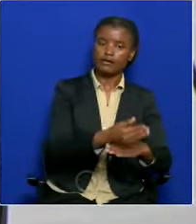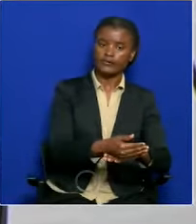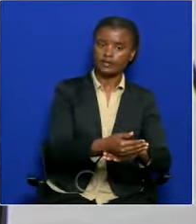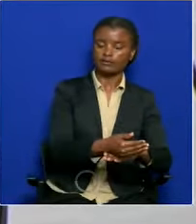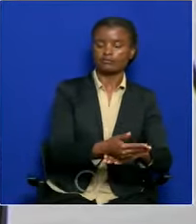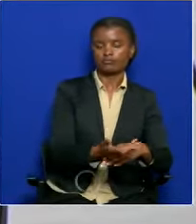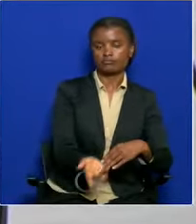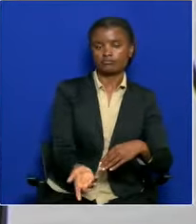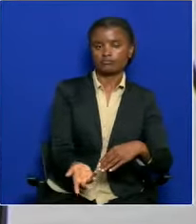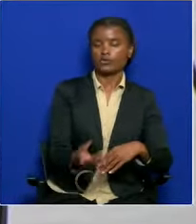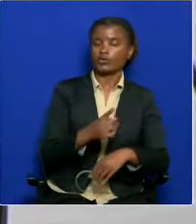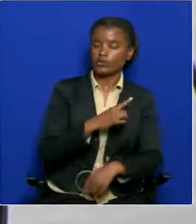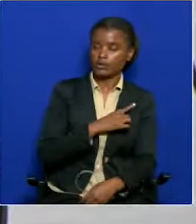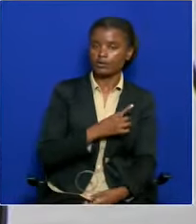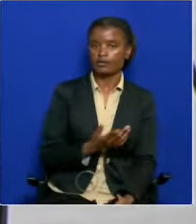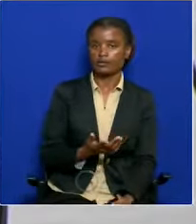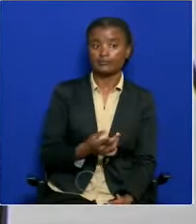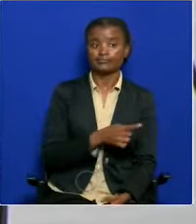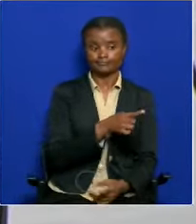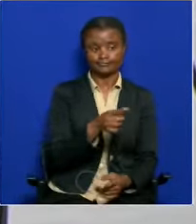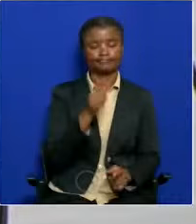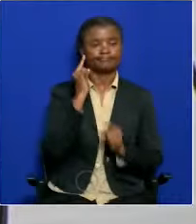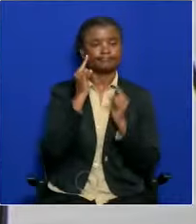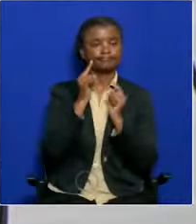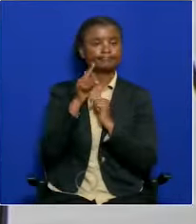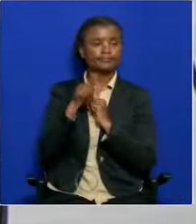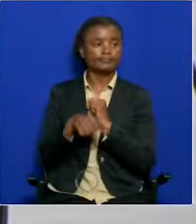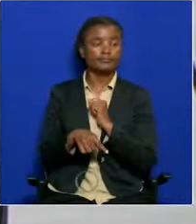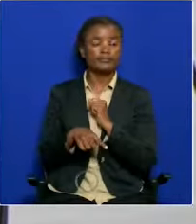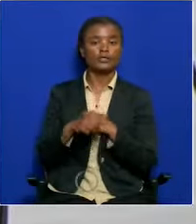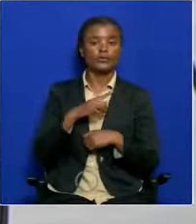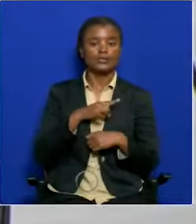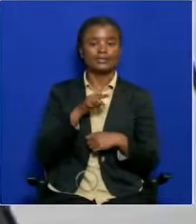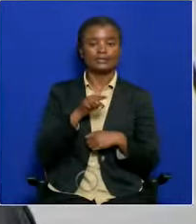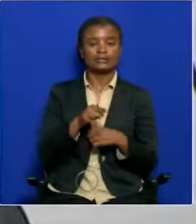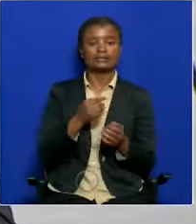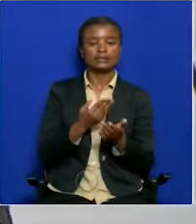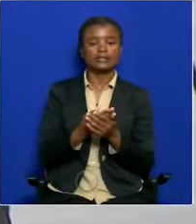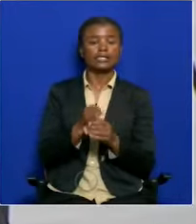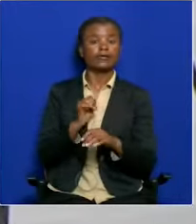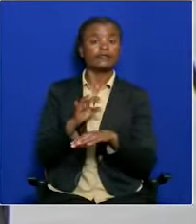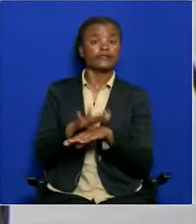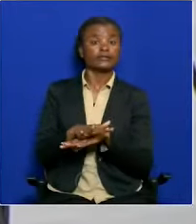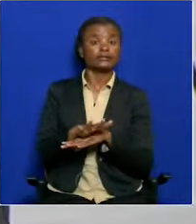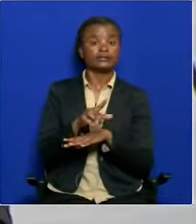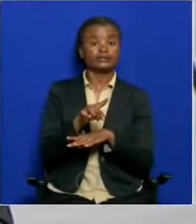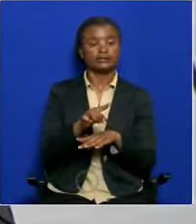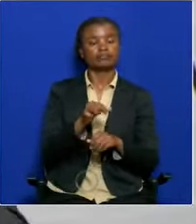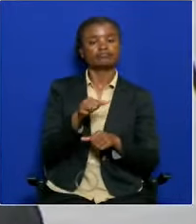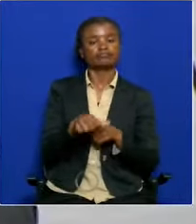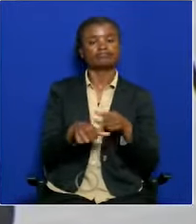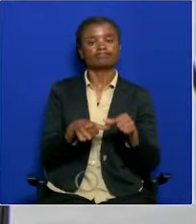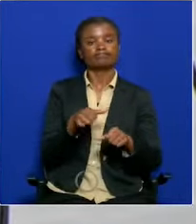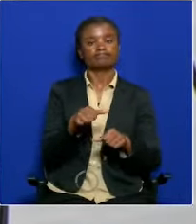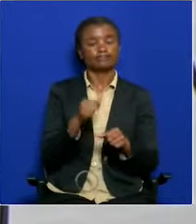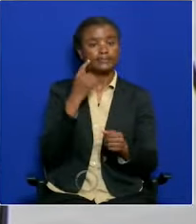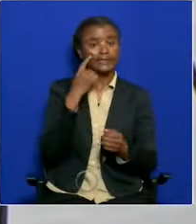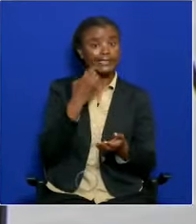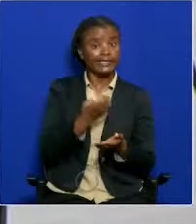may have a bearing on the completeness and chronology of the evidentiary